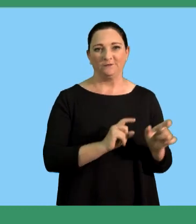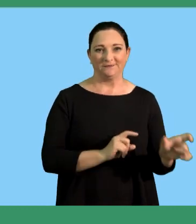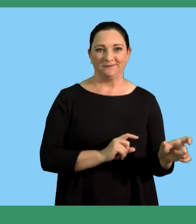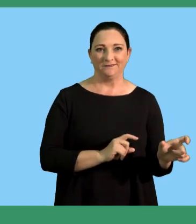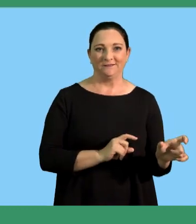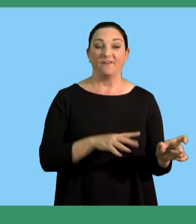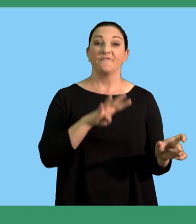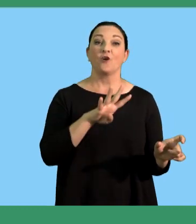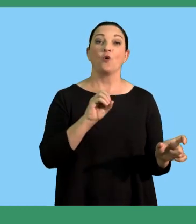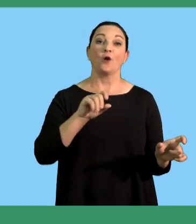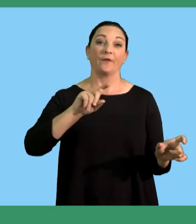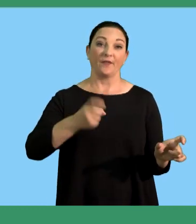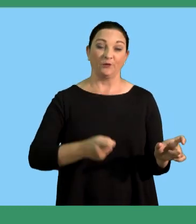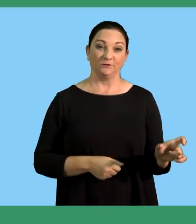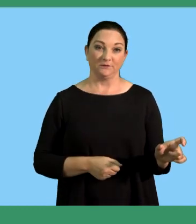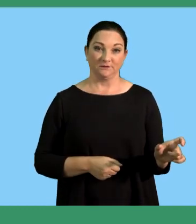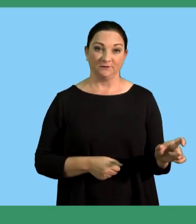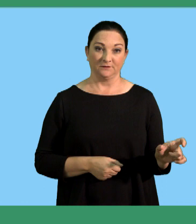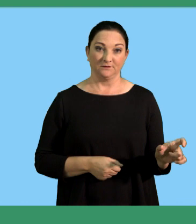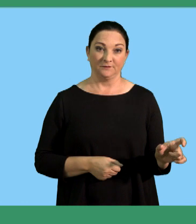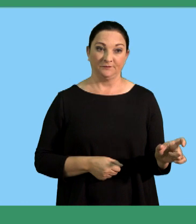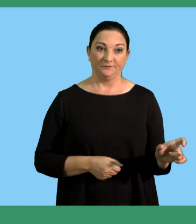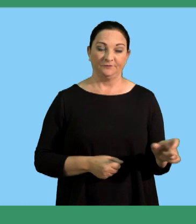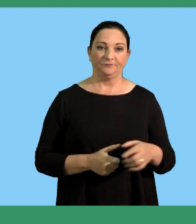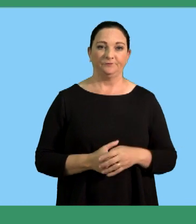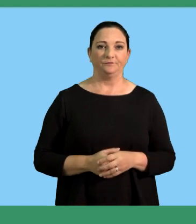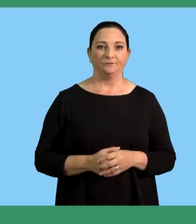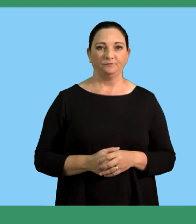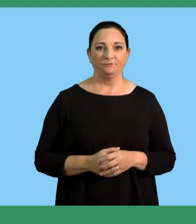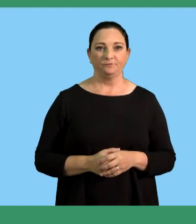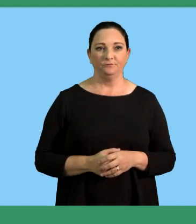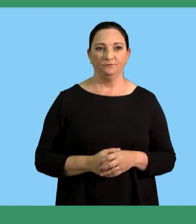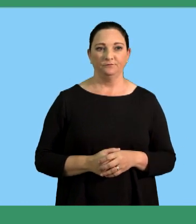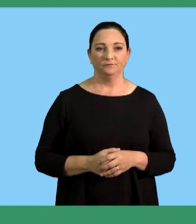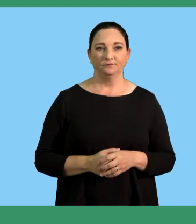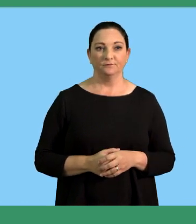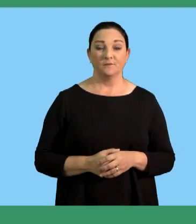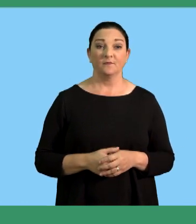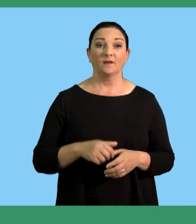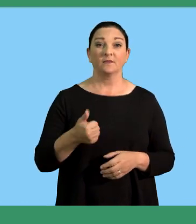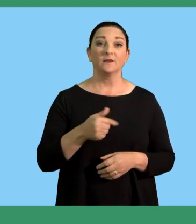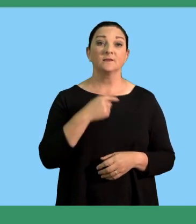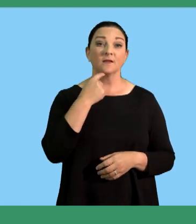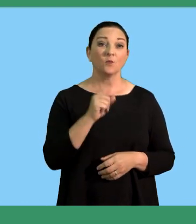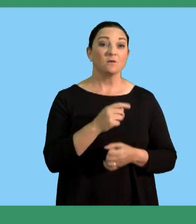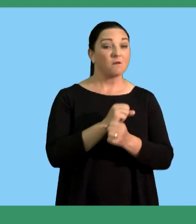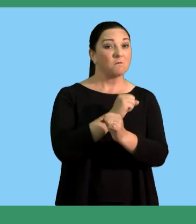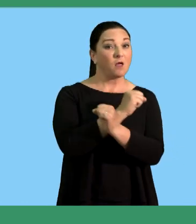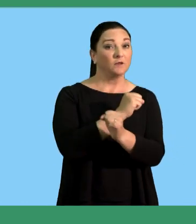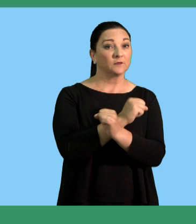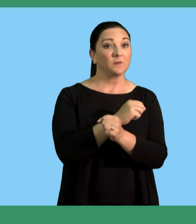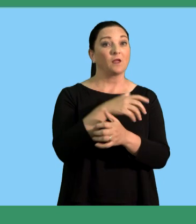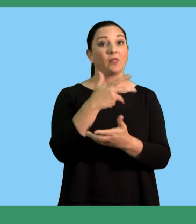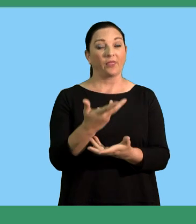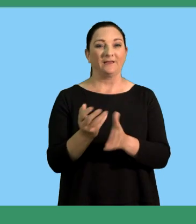there? The market value is 400,000. So we're going to say here 400,000 100,000, and then we say multiply